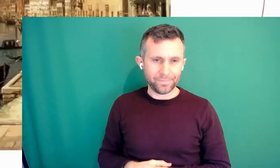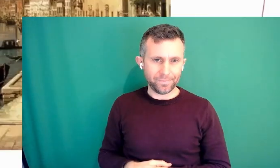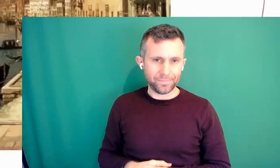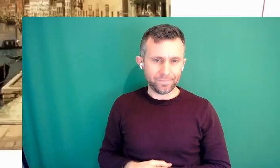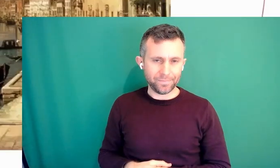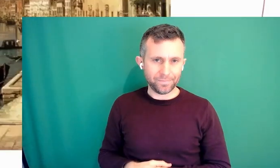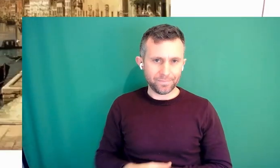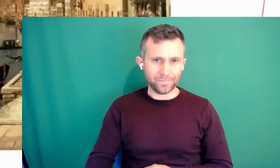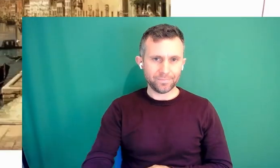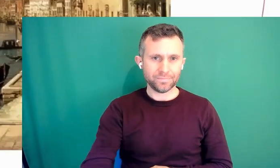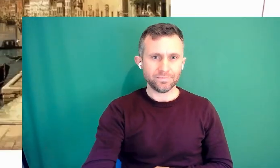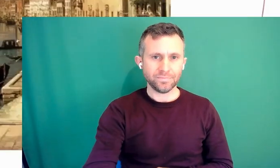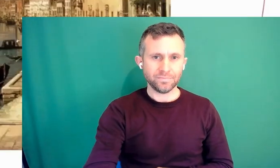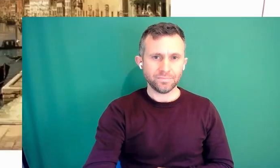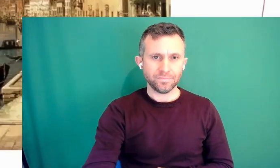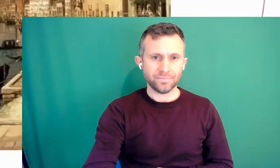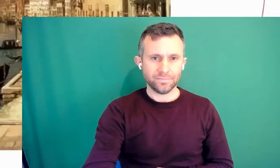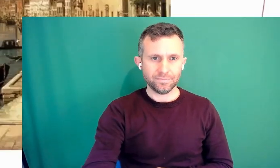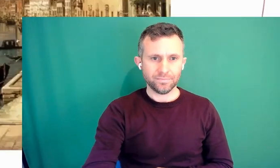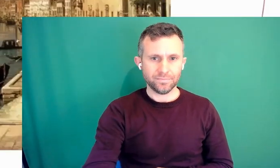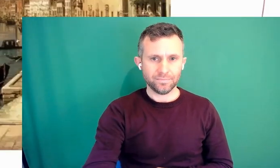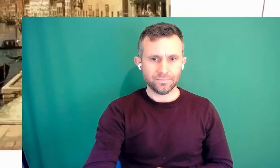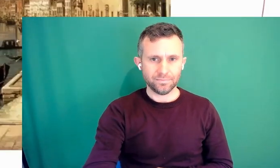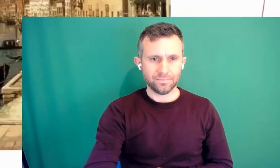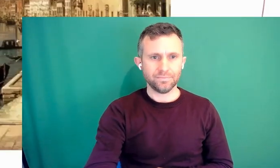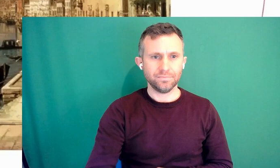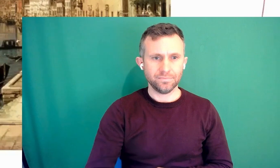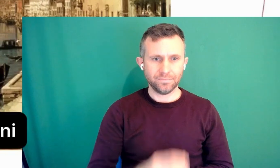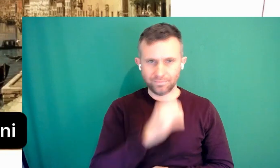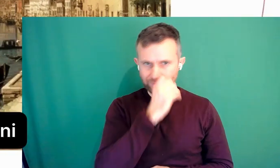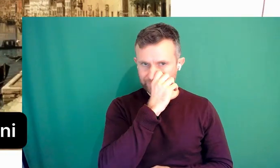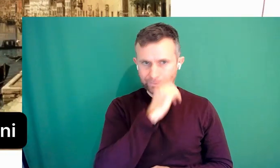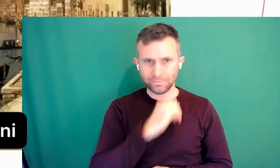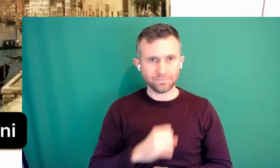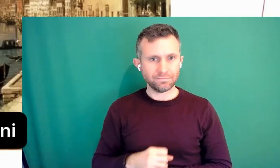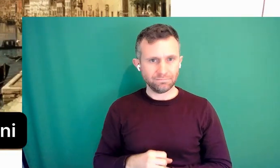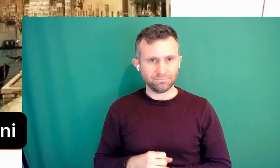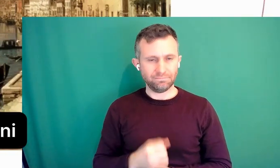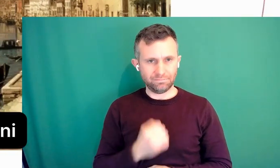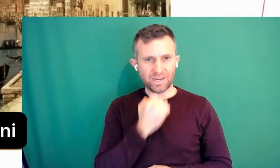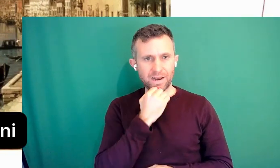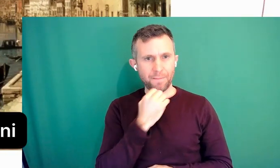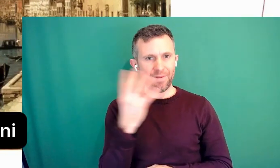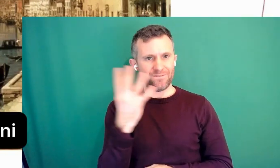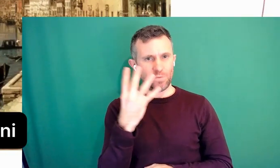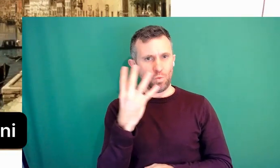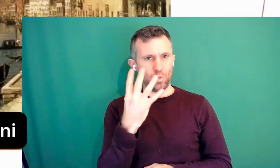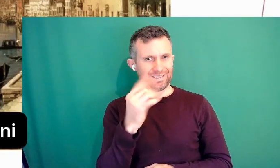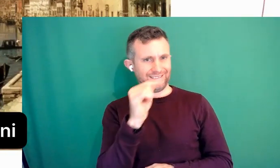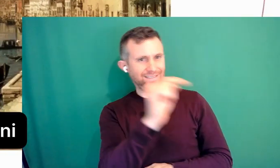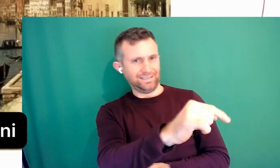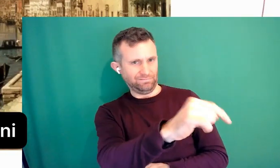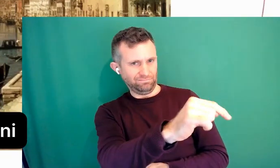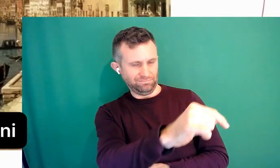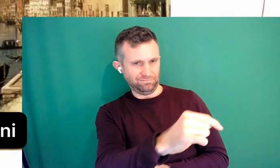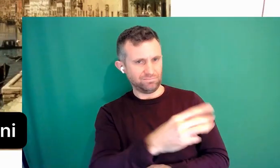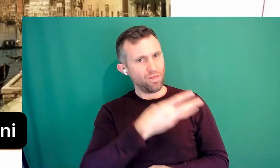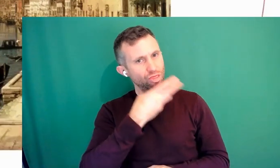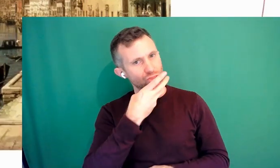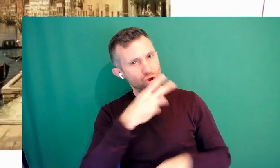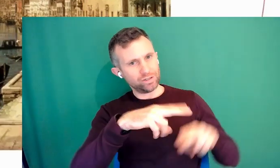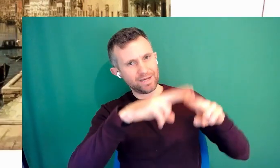First, a closer look at the Canaletto. This view of Venice is known as Riva degli